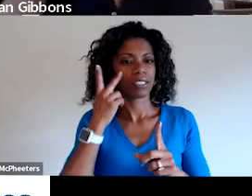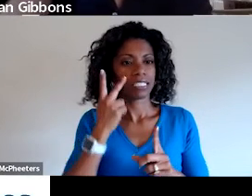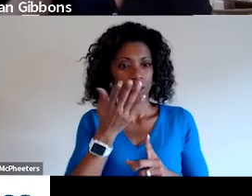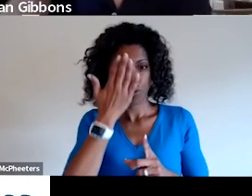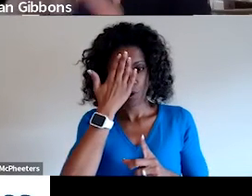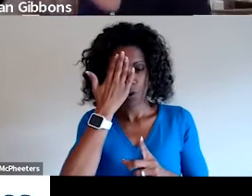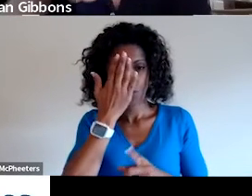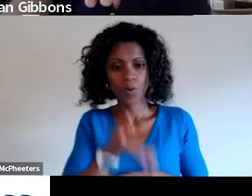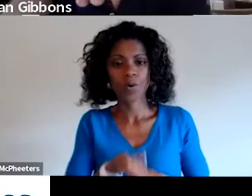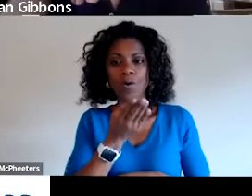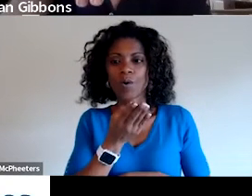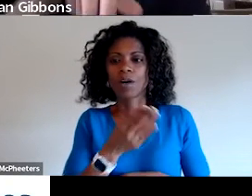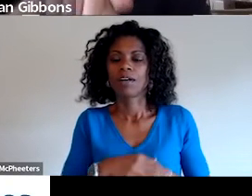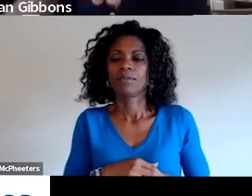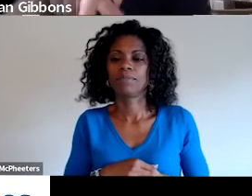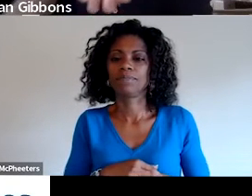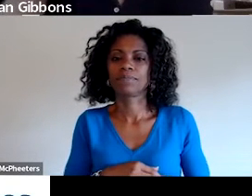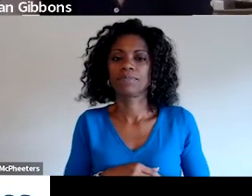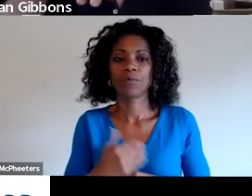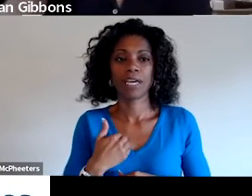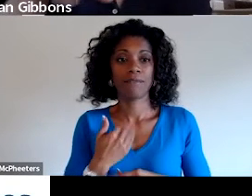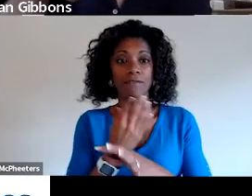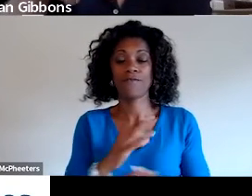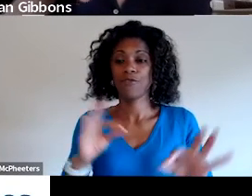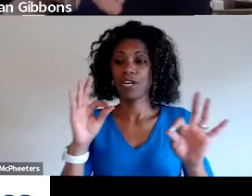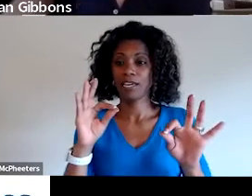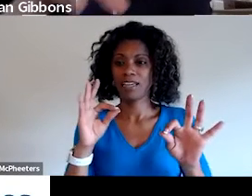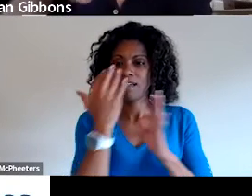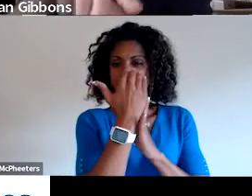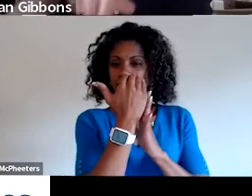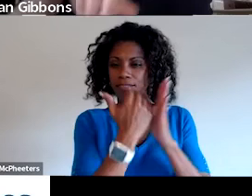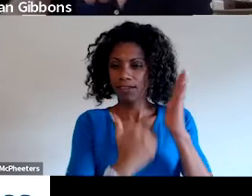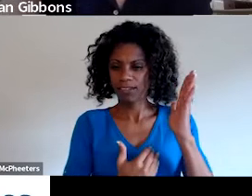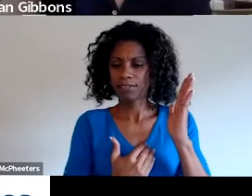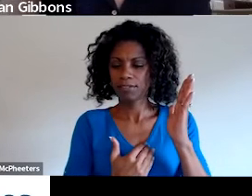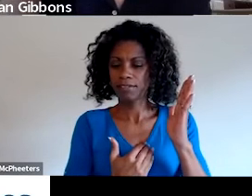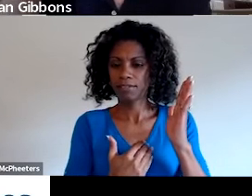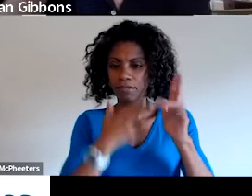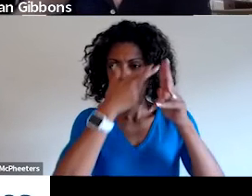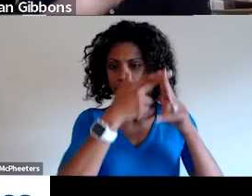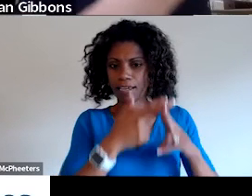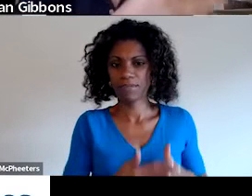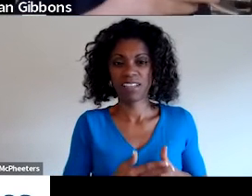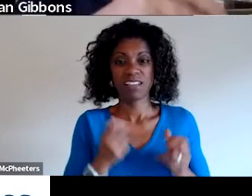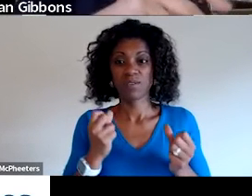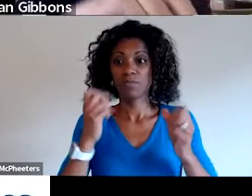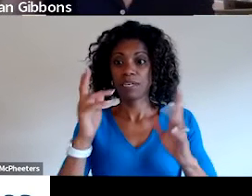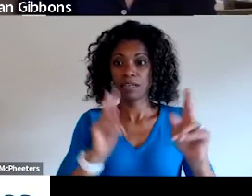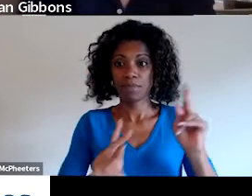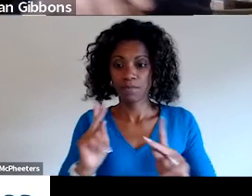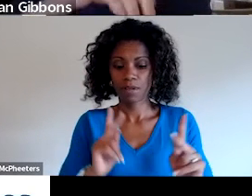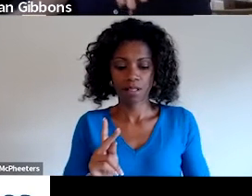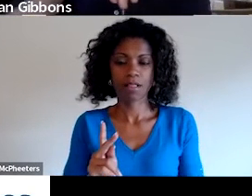know. One is we have a free listserv. And so chances are you have seen that at some point or another. There's hundreds of us gathering there every